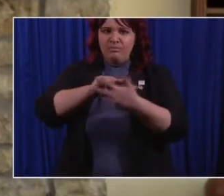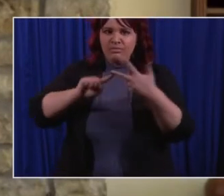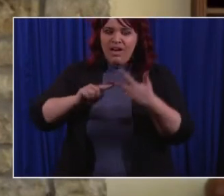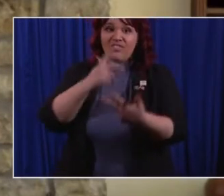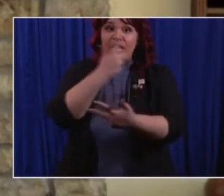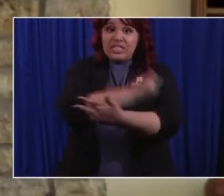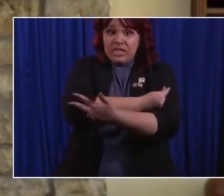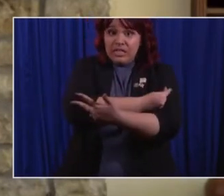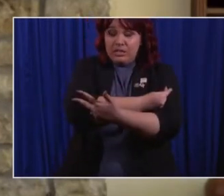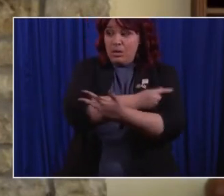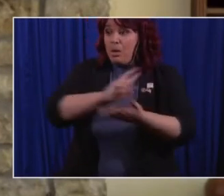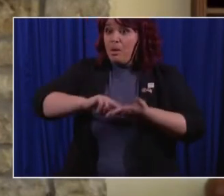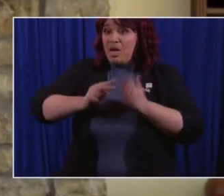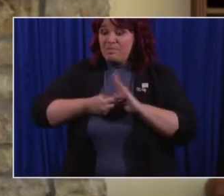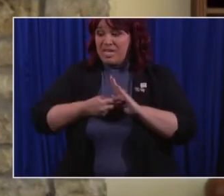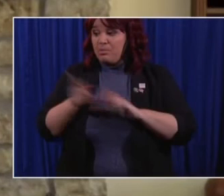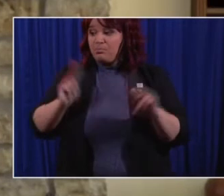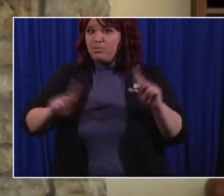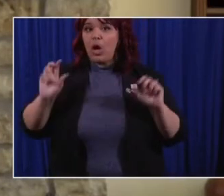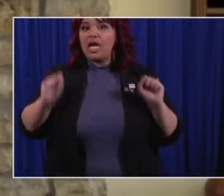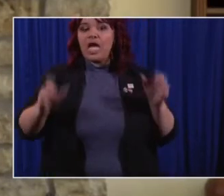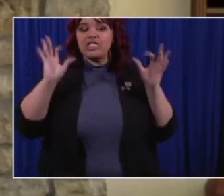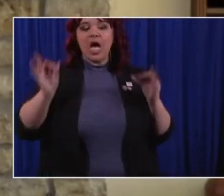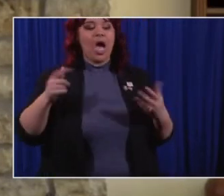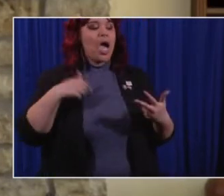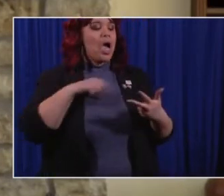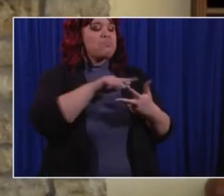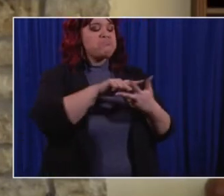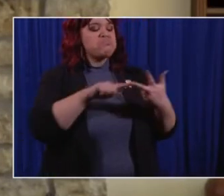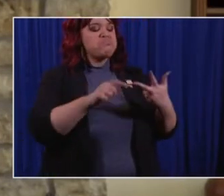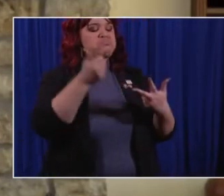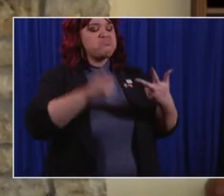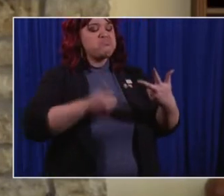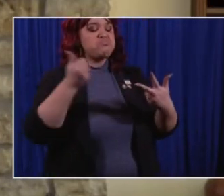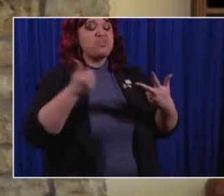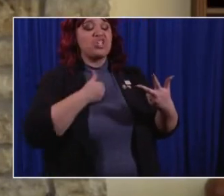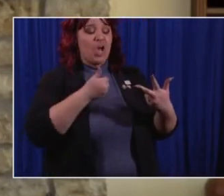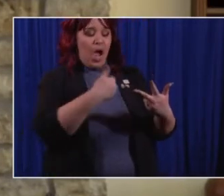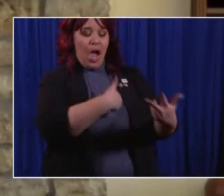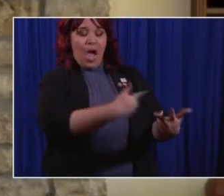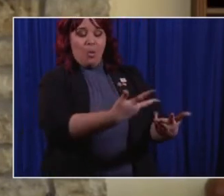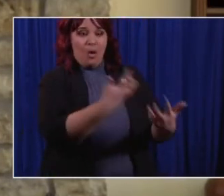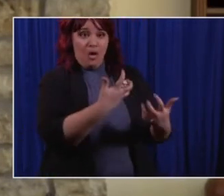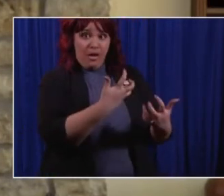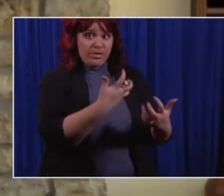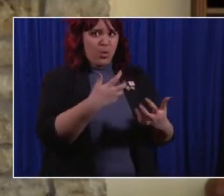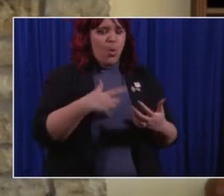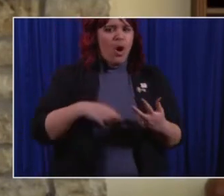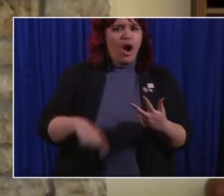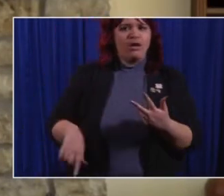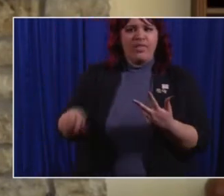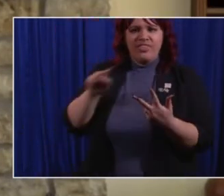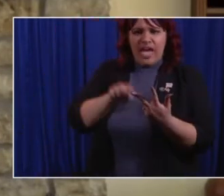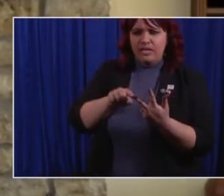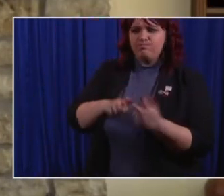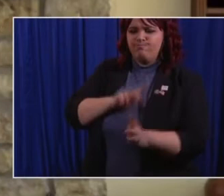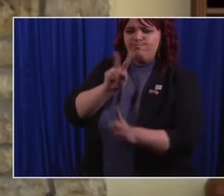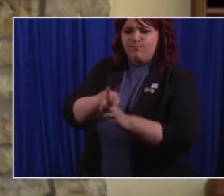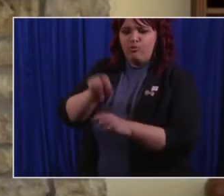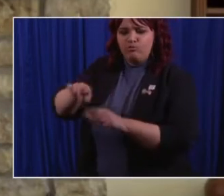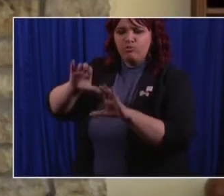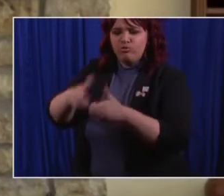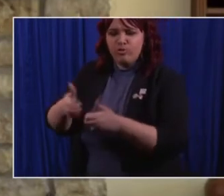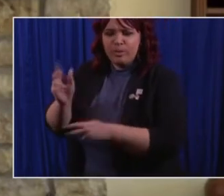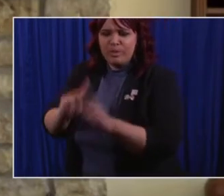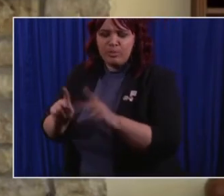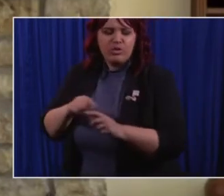to target that single dose toward any specific population, given that it has shown maybe to be less